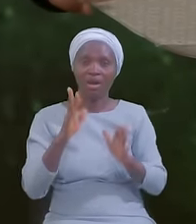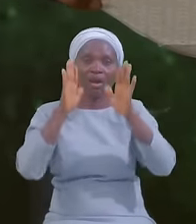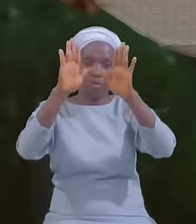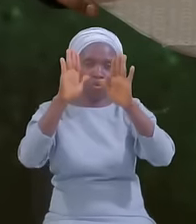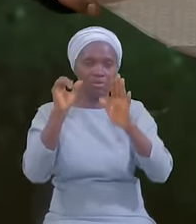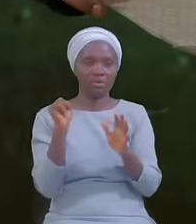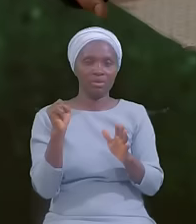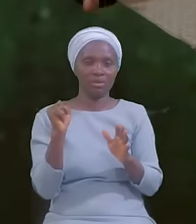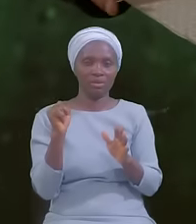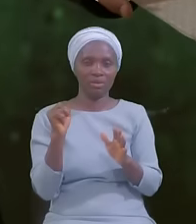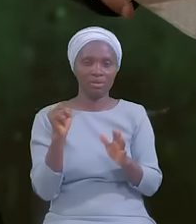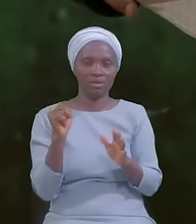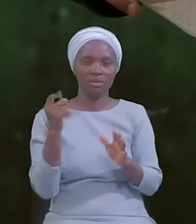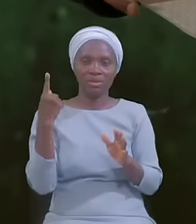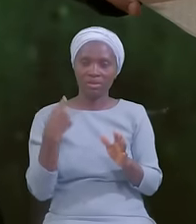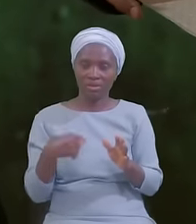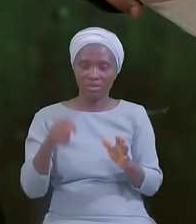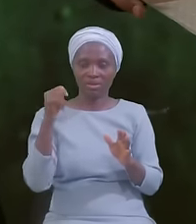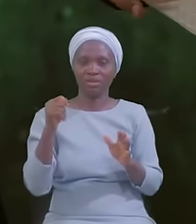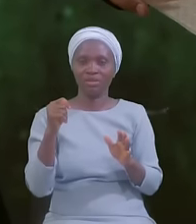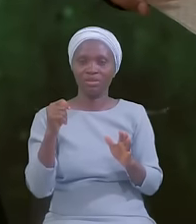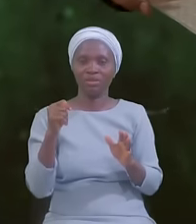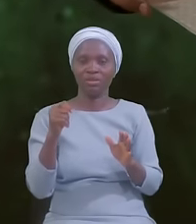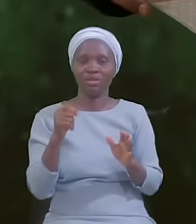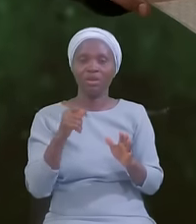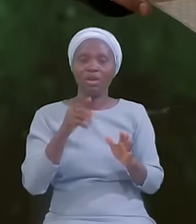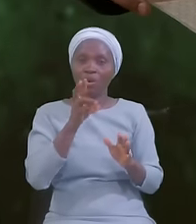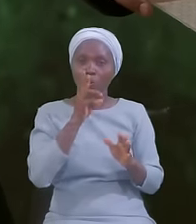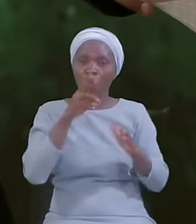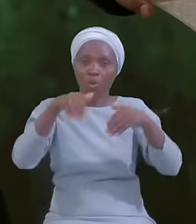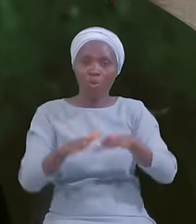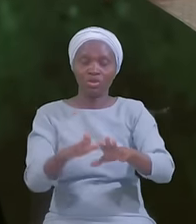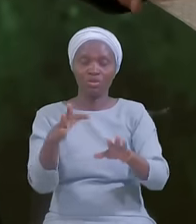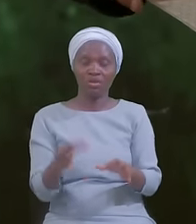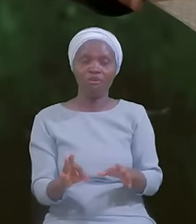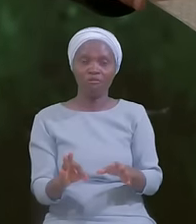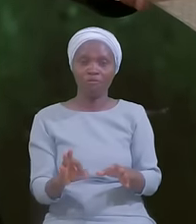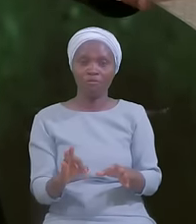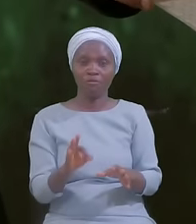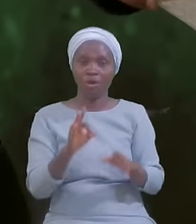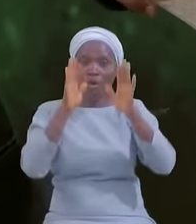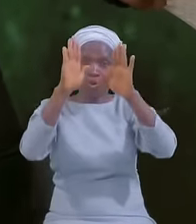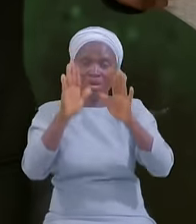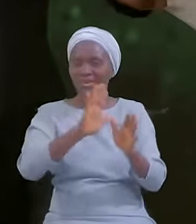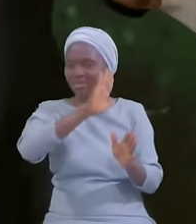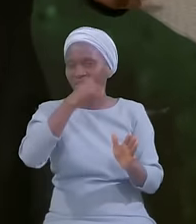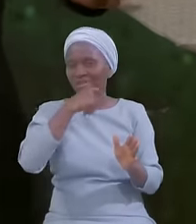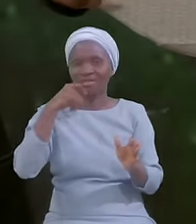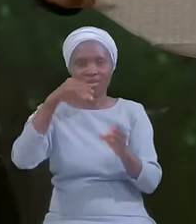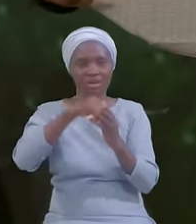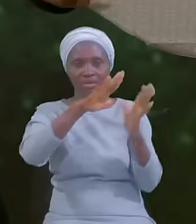The ocean of wonders never dry up. In the presence of God, the